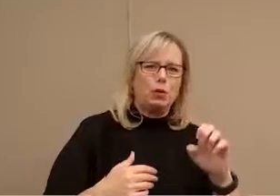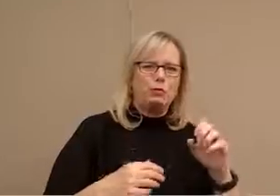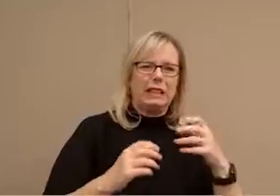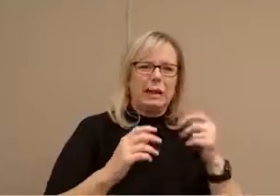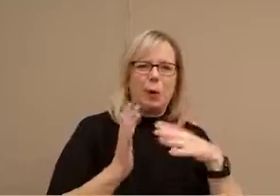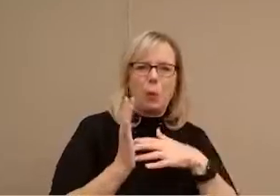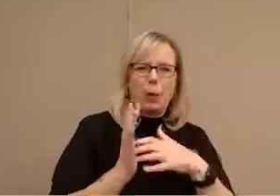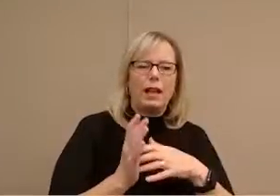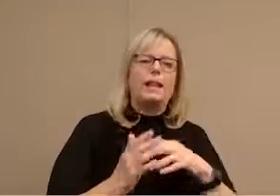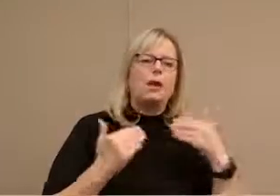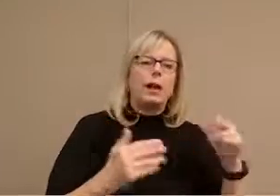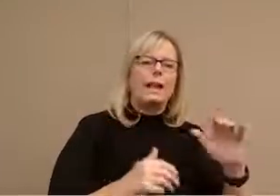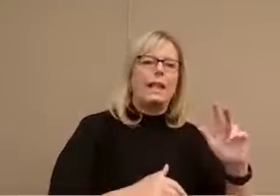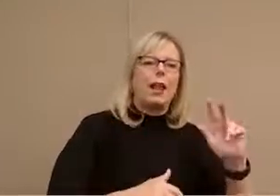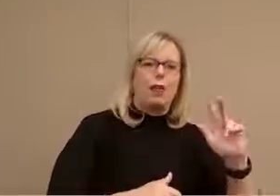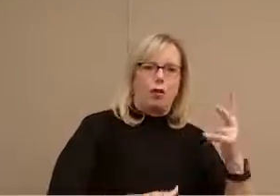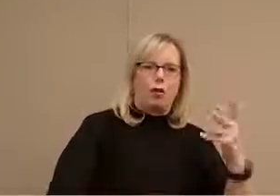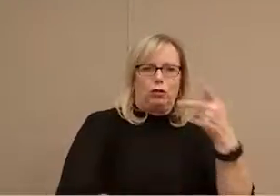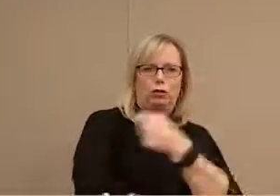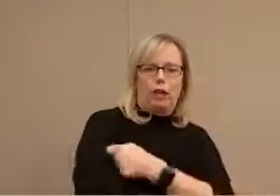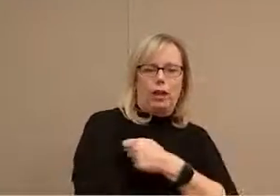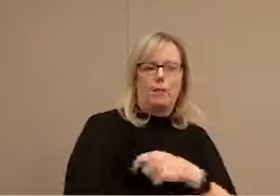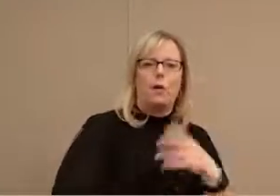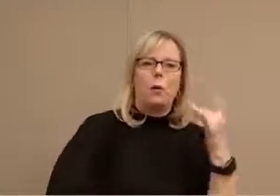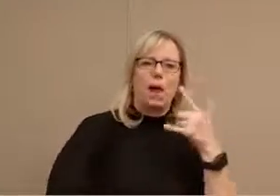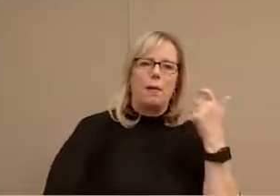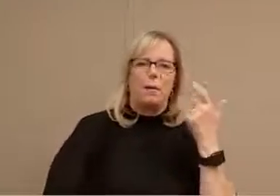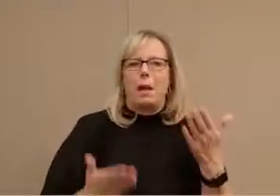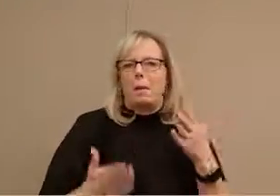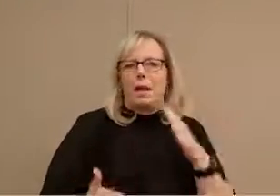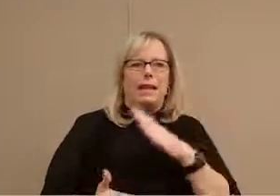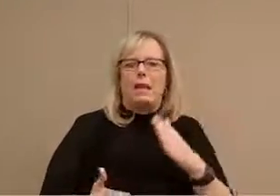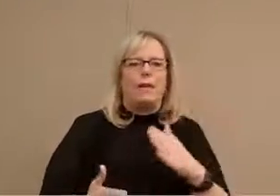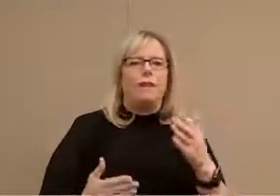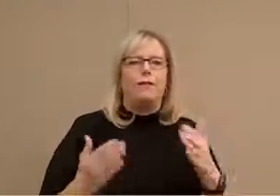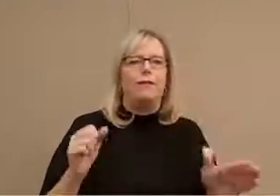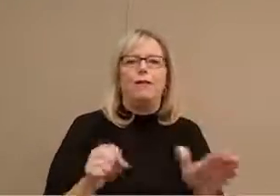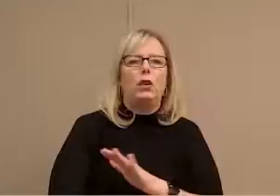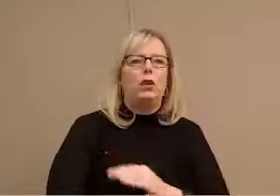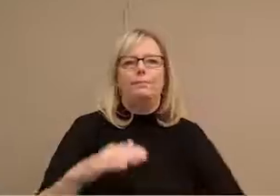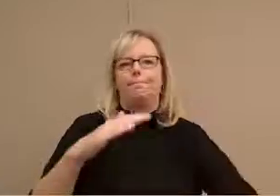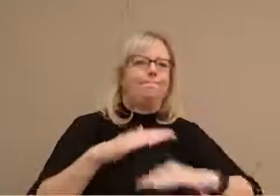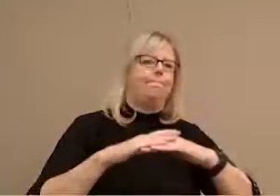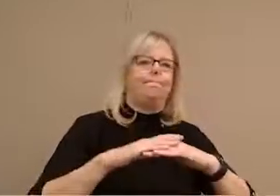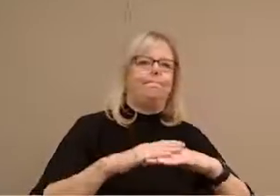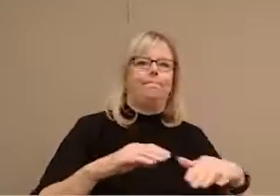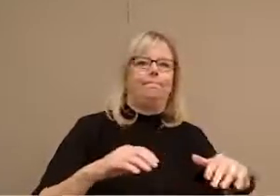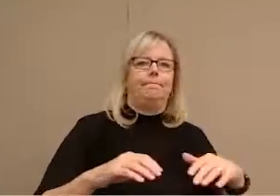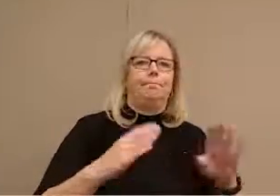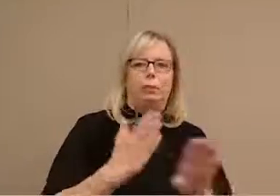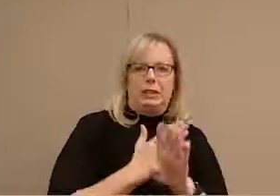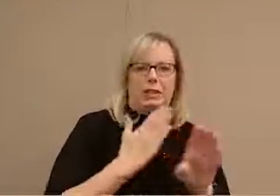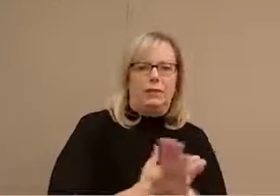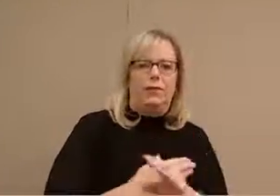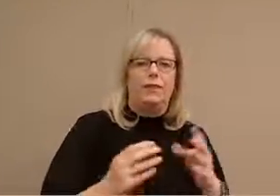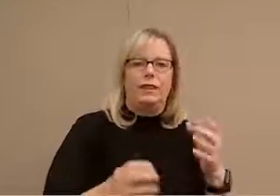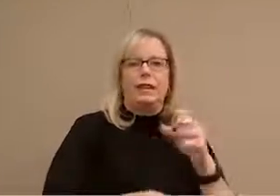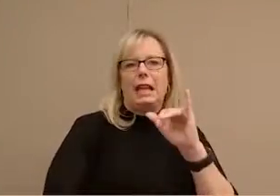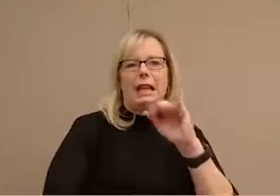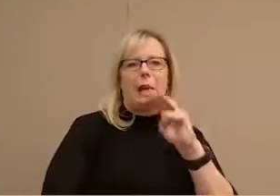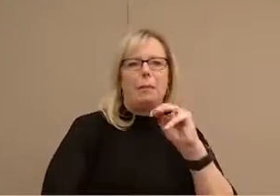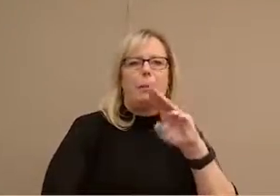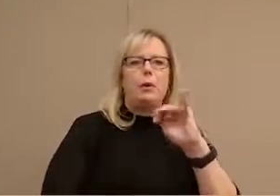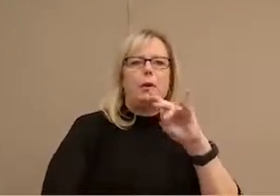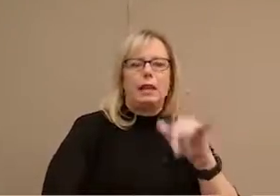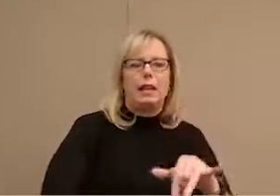that would get the third dose. And again, it's because they may never reach that full level of immunity. So they get a complete dose